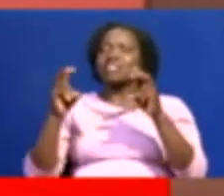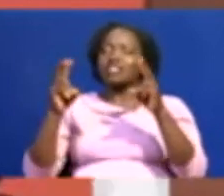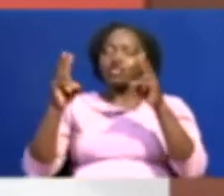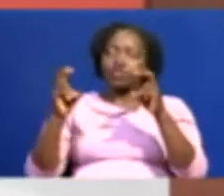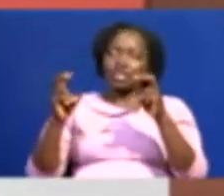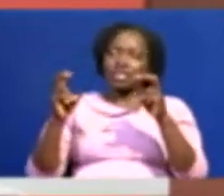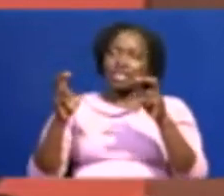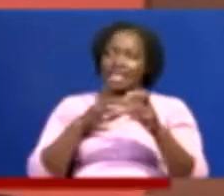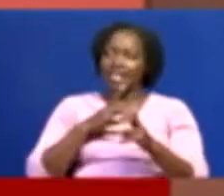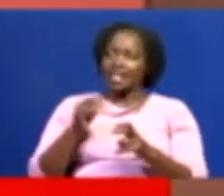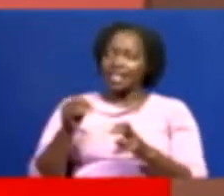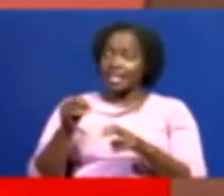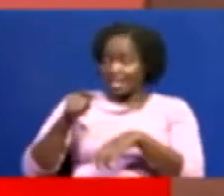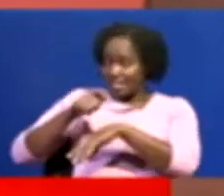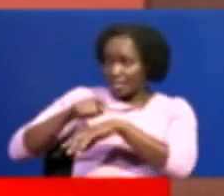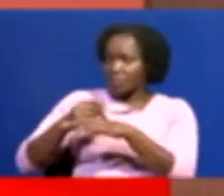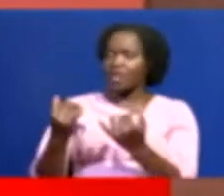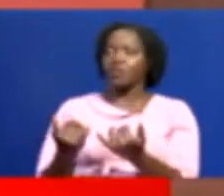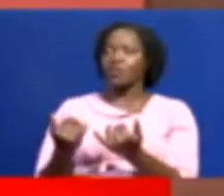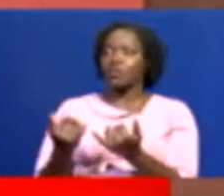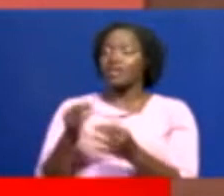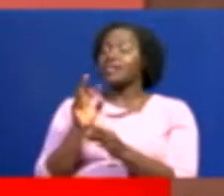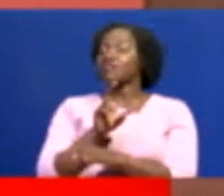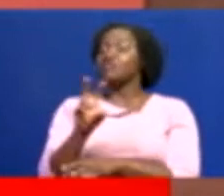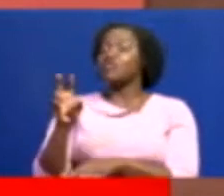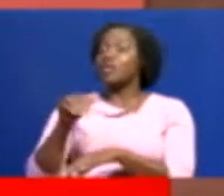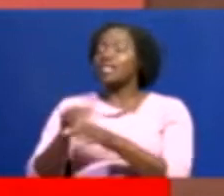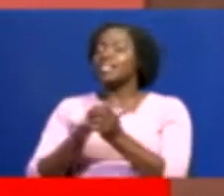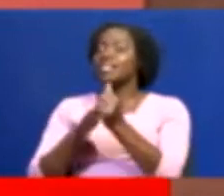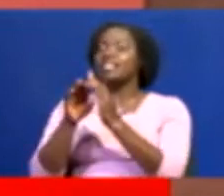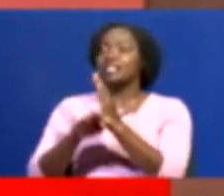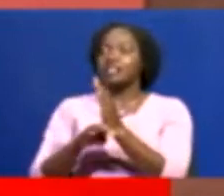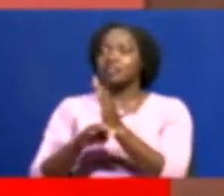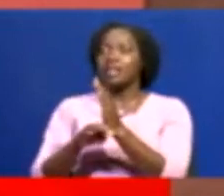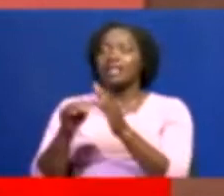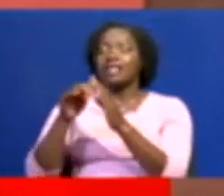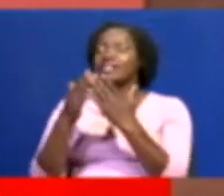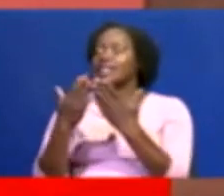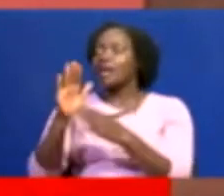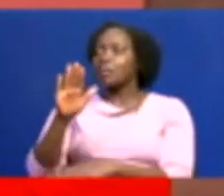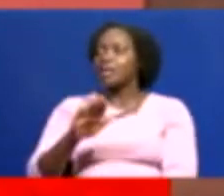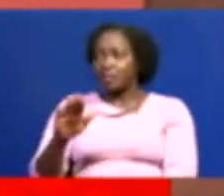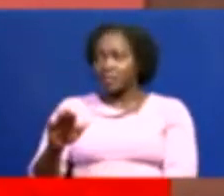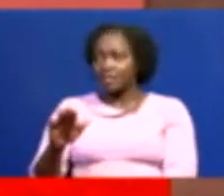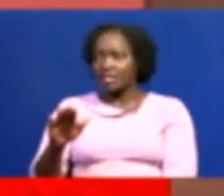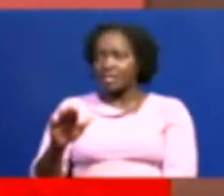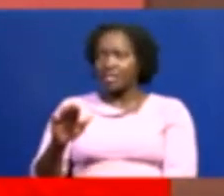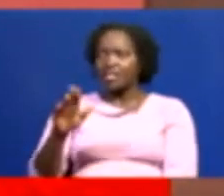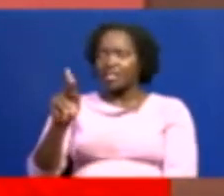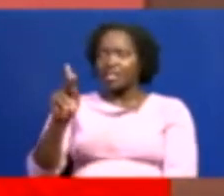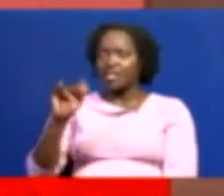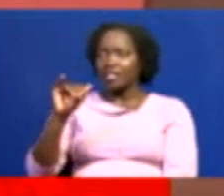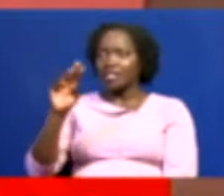And at the moment, mm-hmm. if you look at the leadership in the house, the likes of Kimani